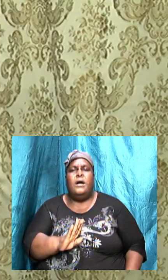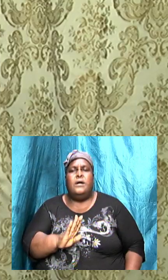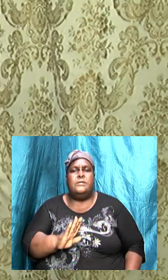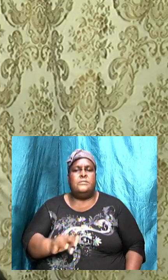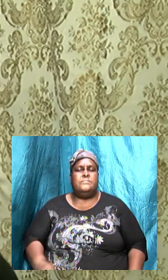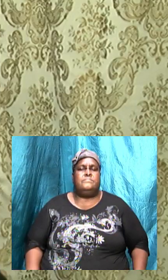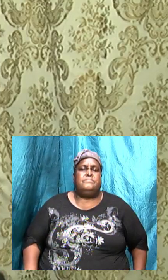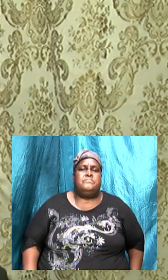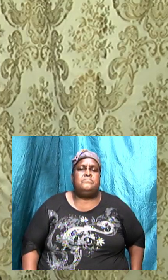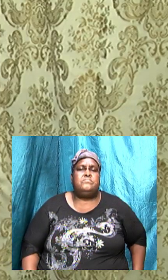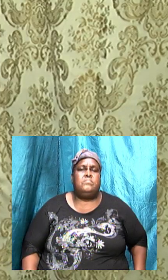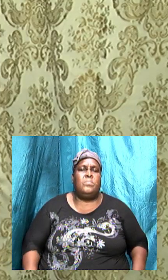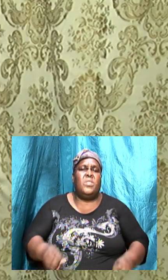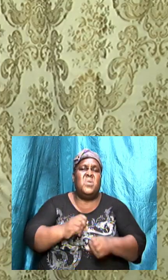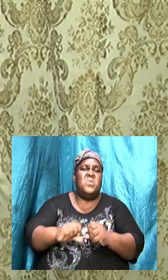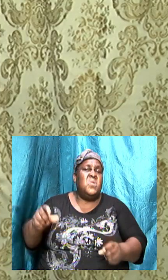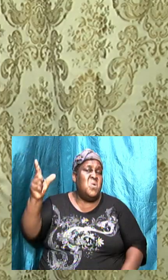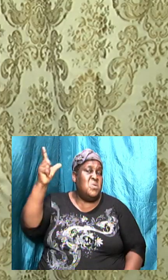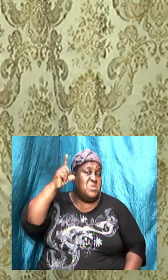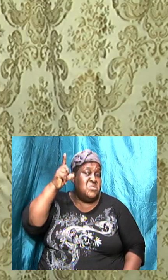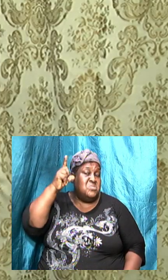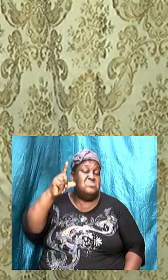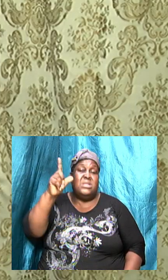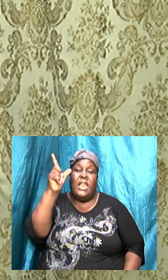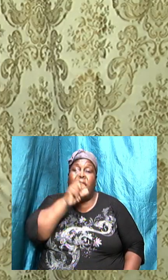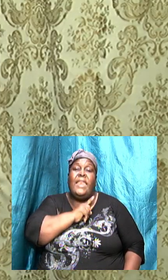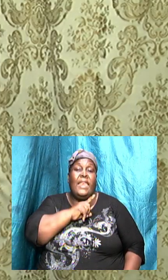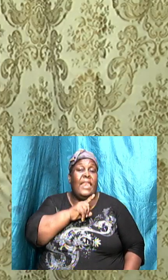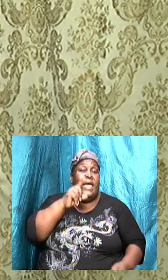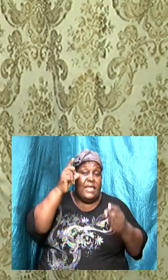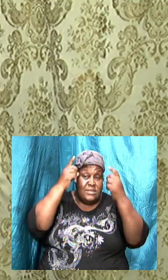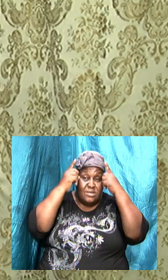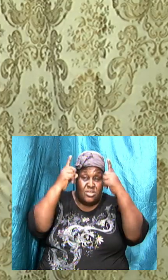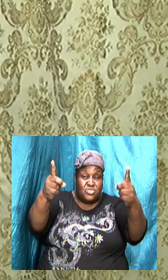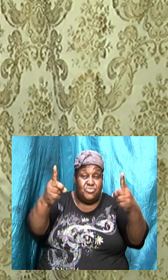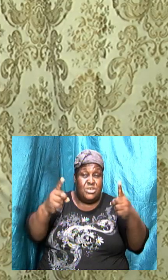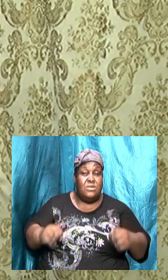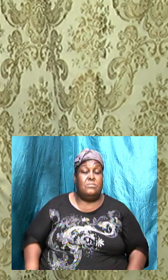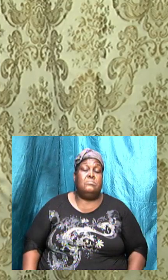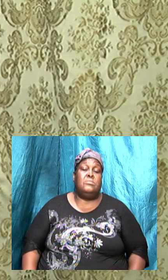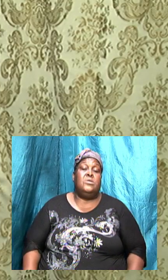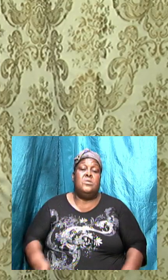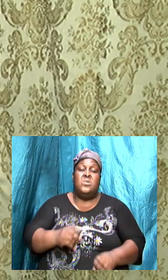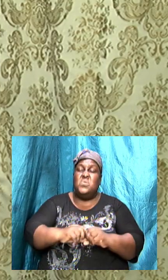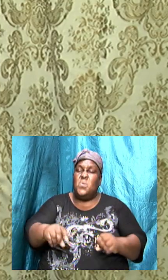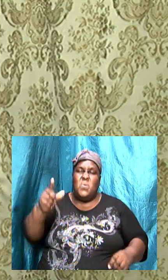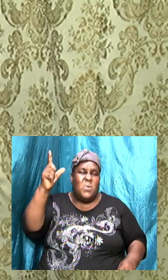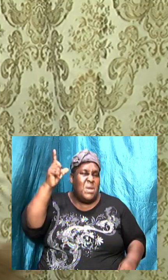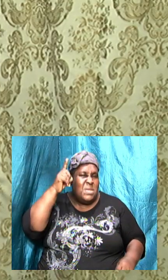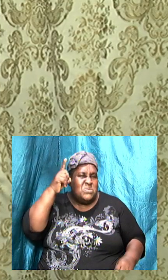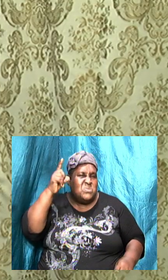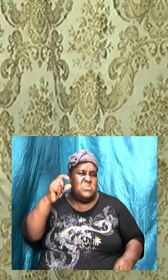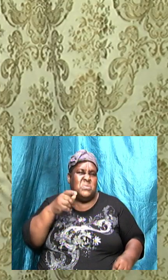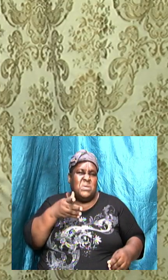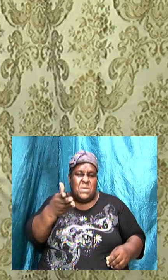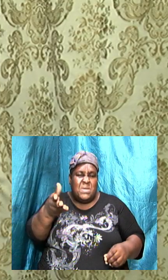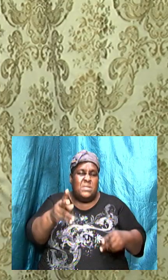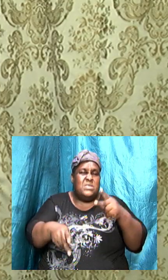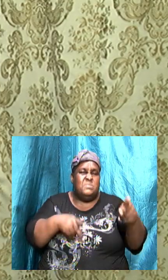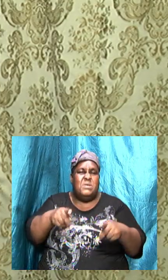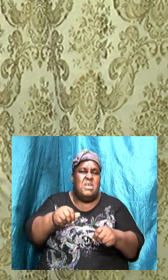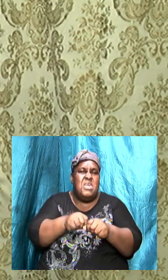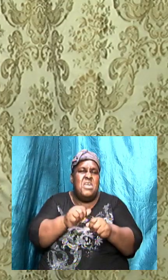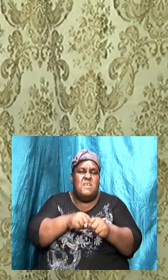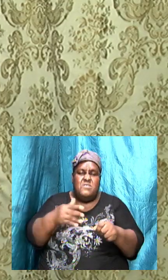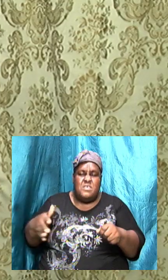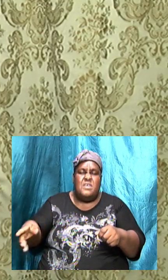God. Don't listen to these lying doctrines. Don't listen to these people who tell you that everything is all right and